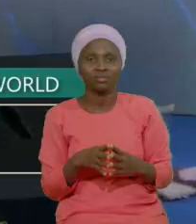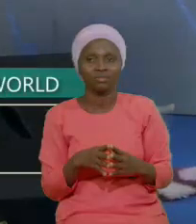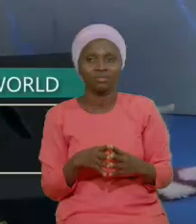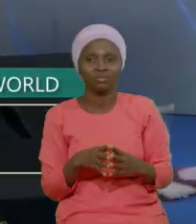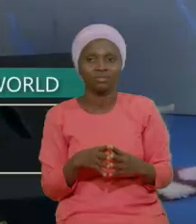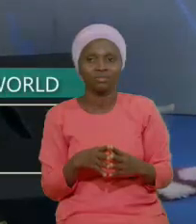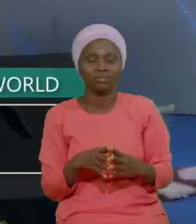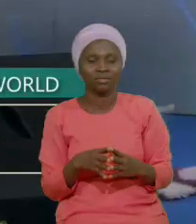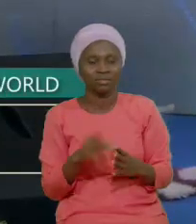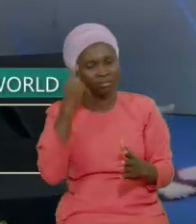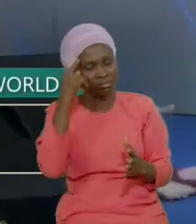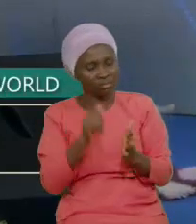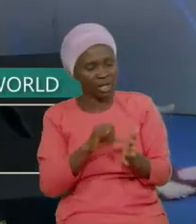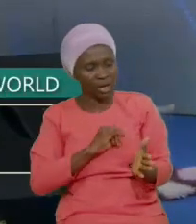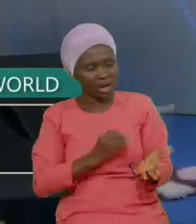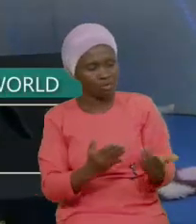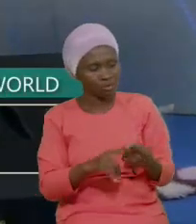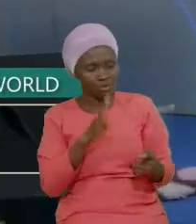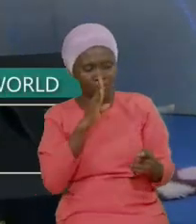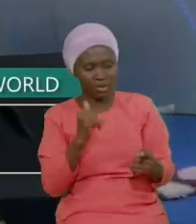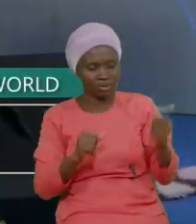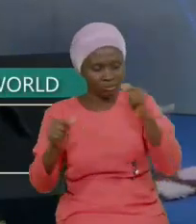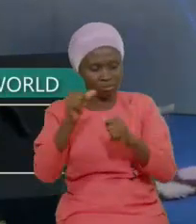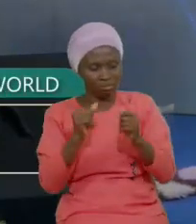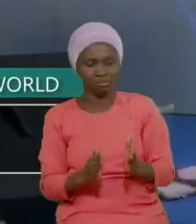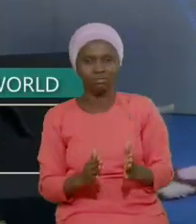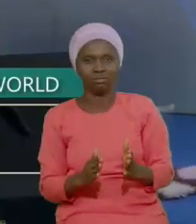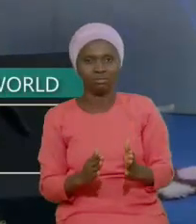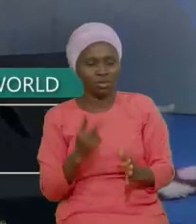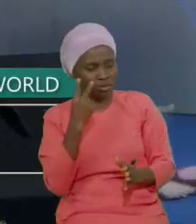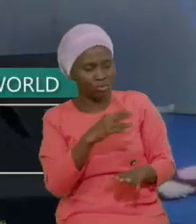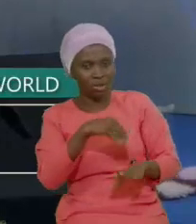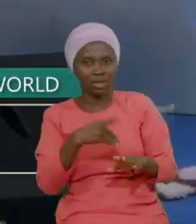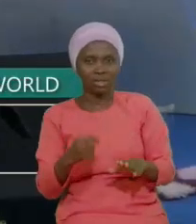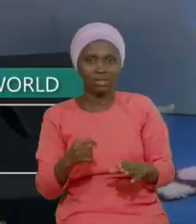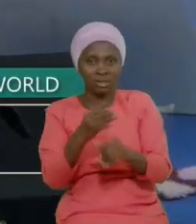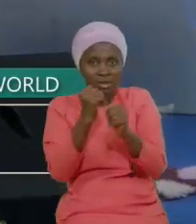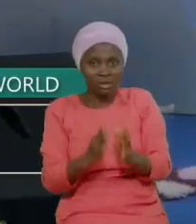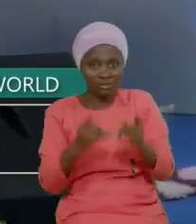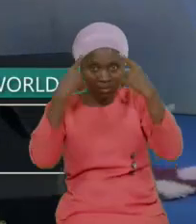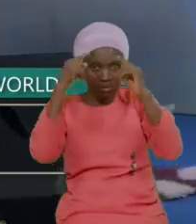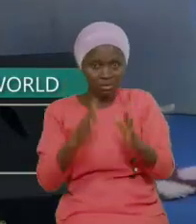I want to be a scientist. Look for the achievers. You'll find them there online.